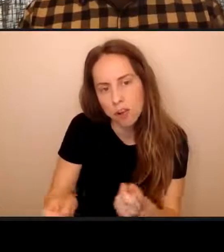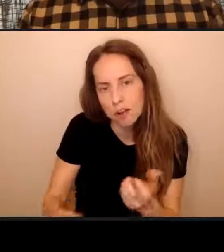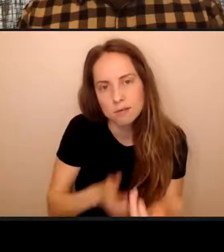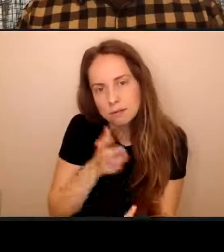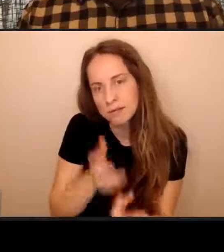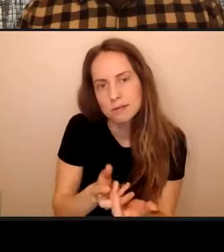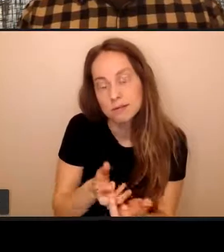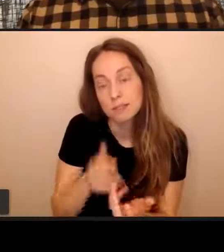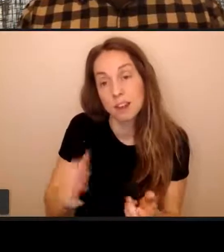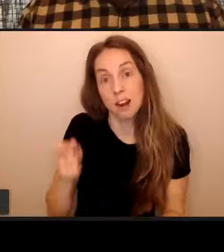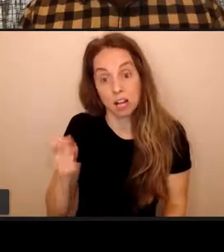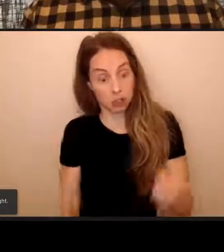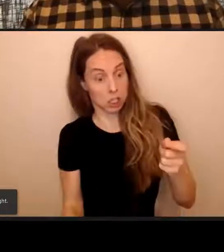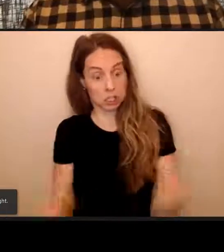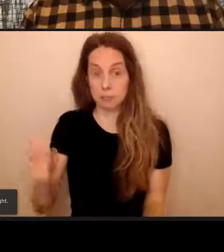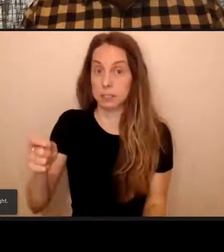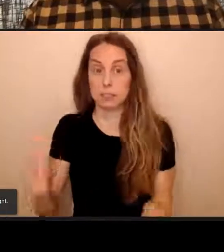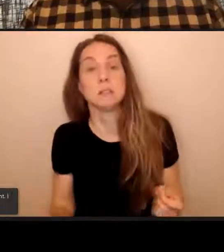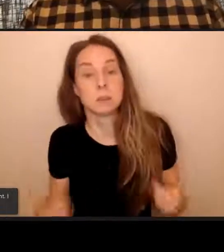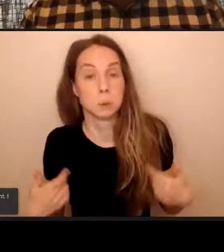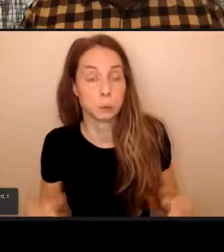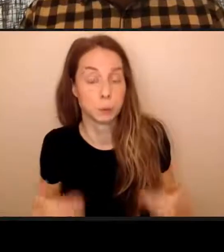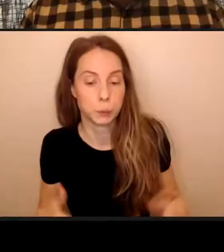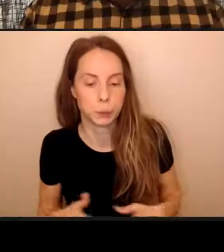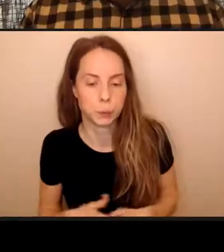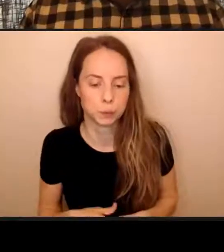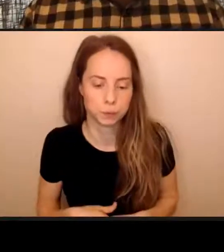the adjustment, right? I think